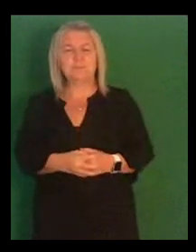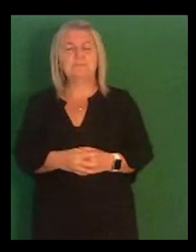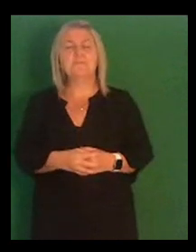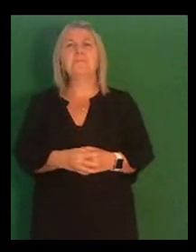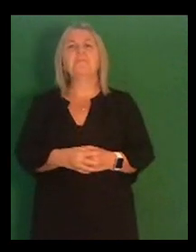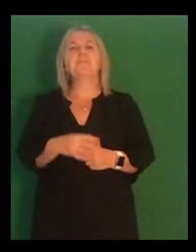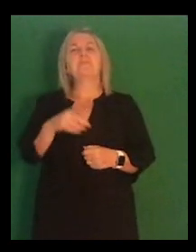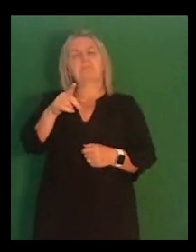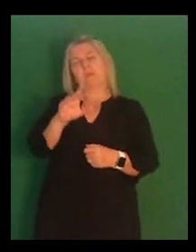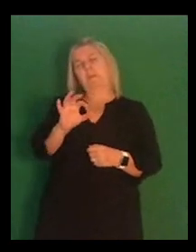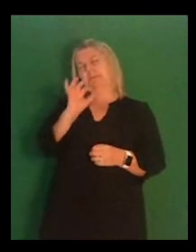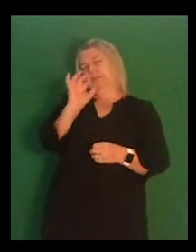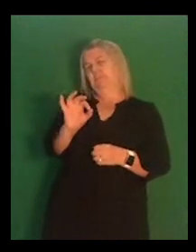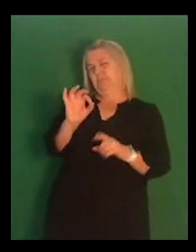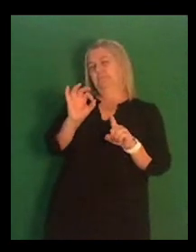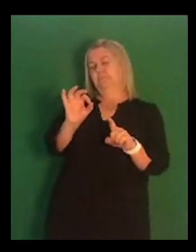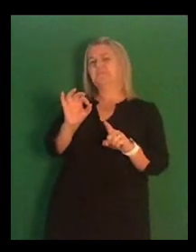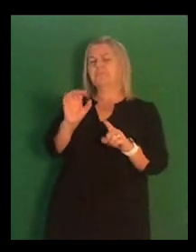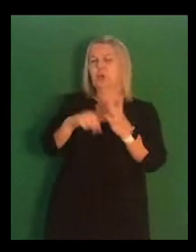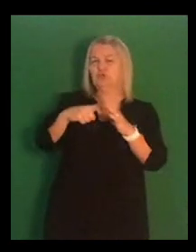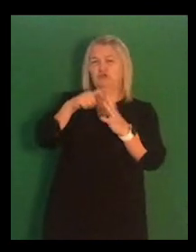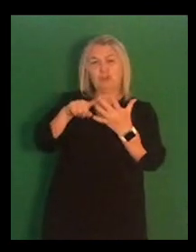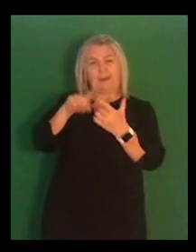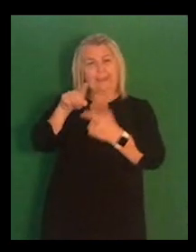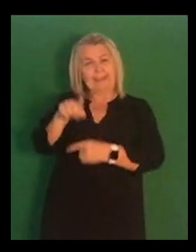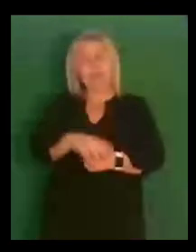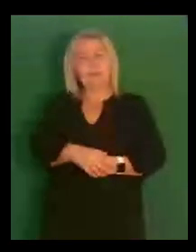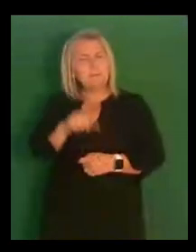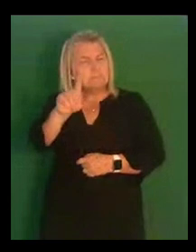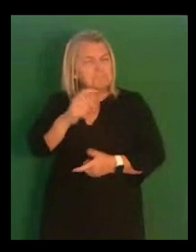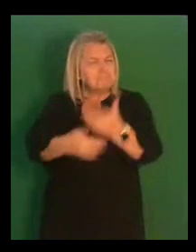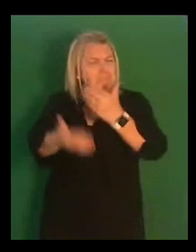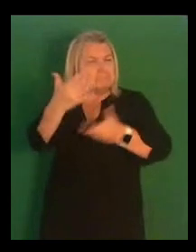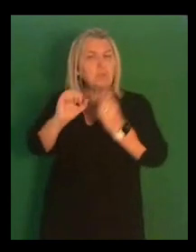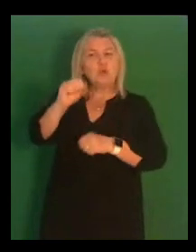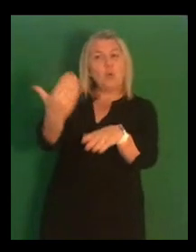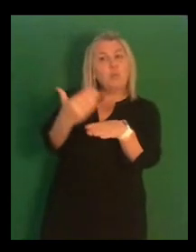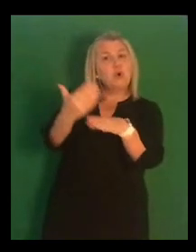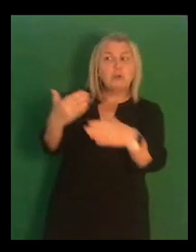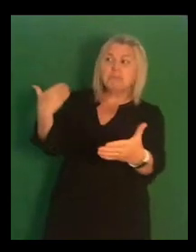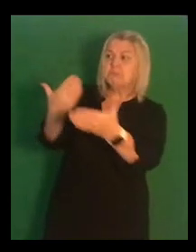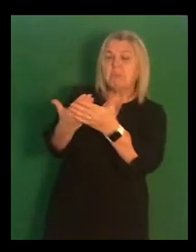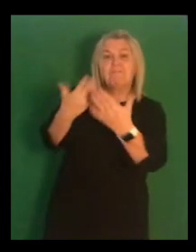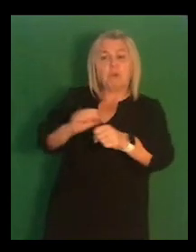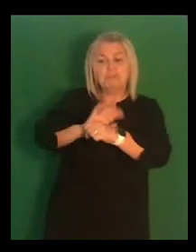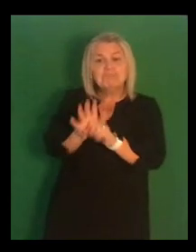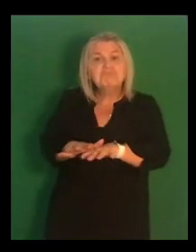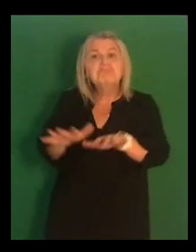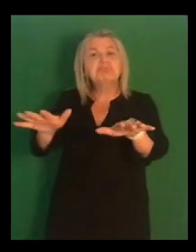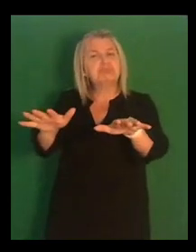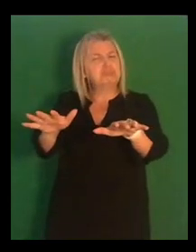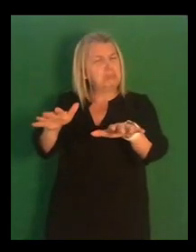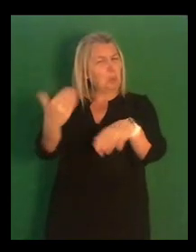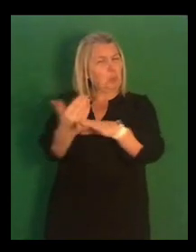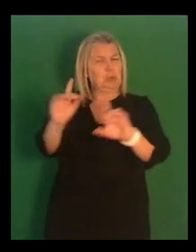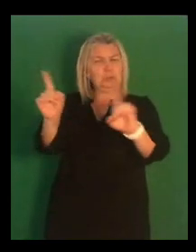this question first, Jackie, can you just tell us what you have been working on since this pandemic began, and tell us where we find you